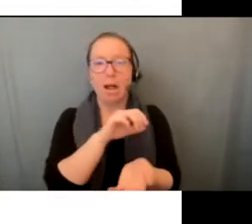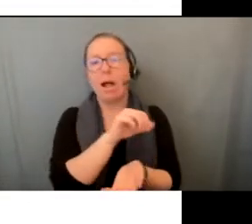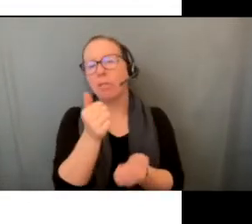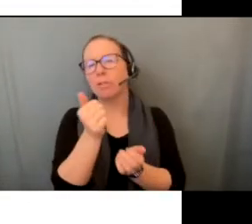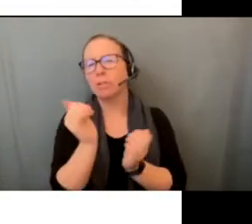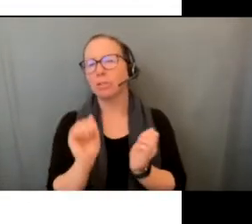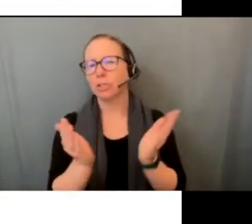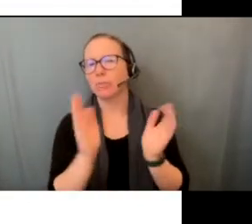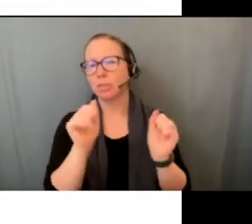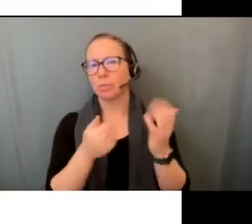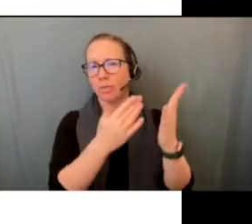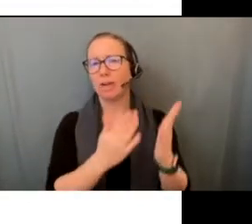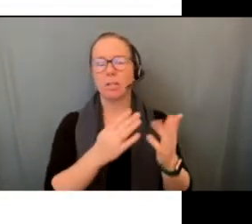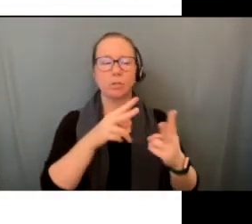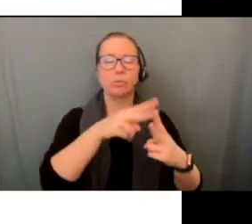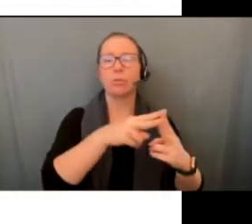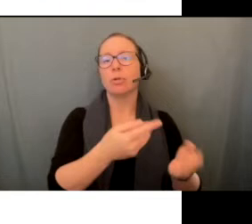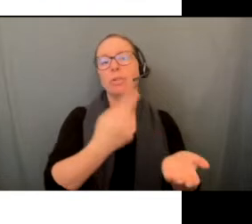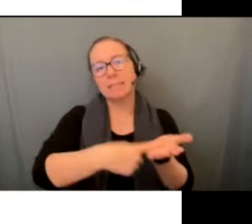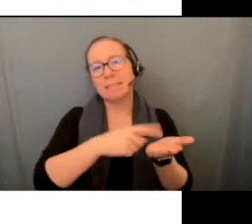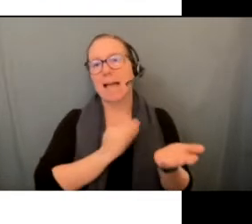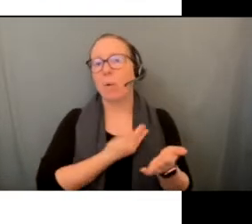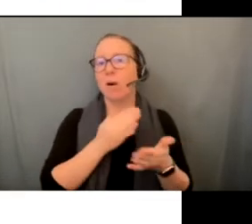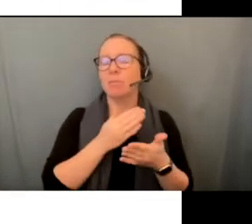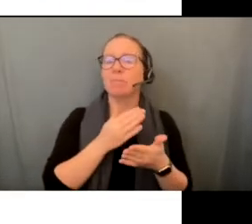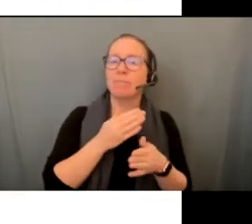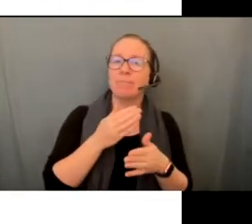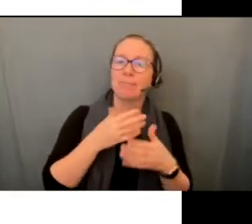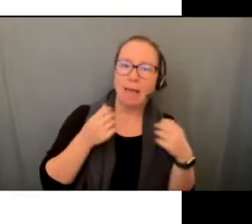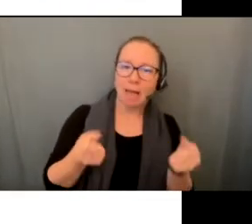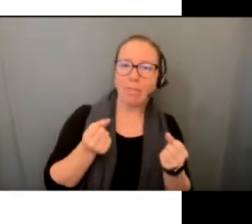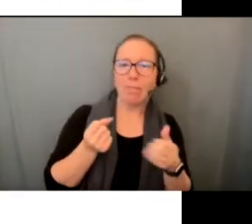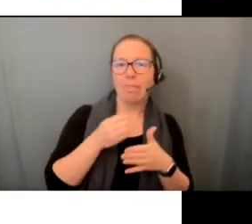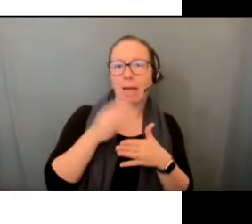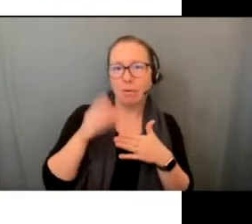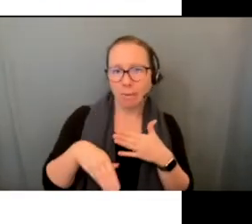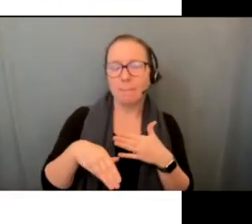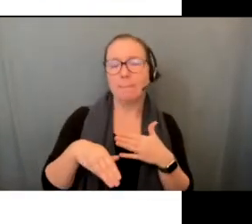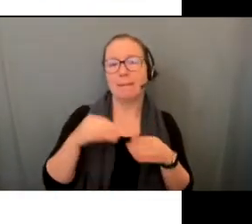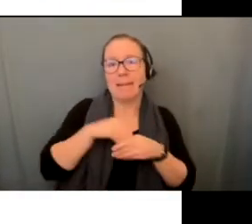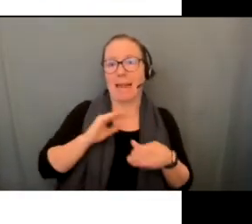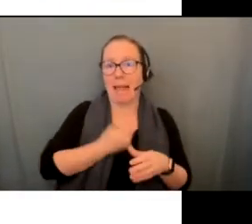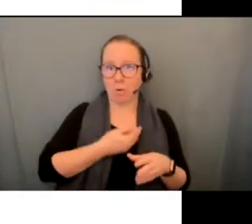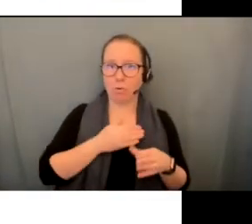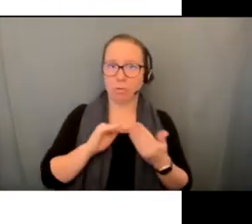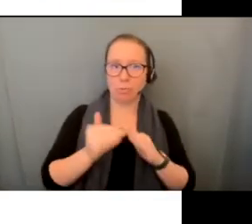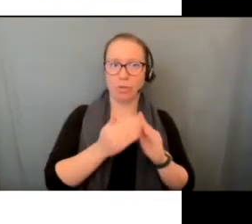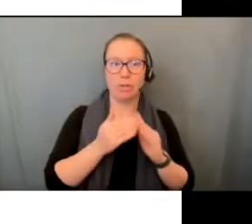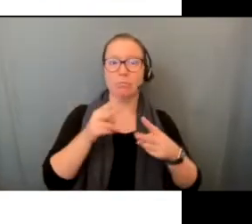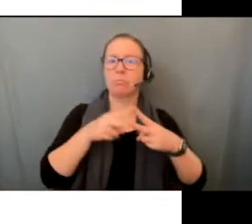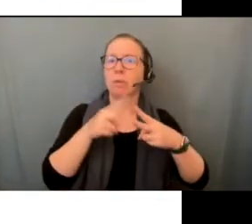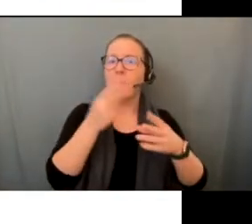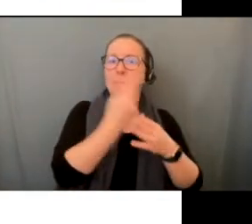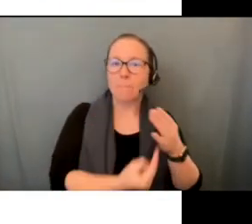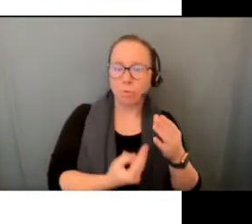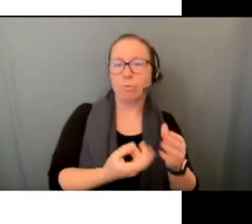talk about the health outcomes of our community. So both the UCC and RCPC were, mandated both from